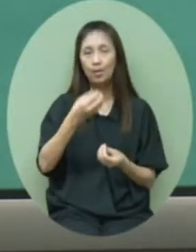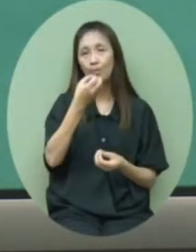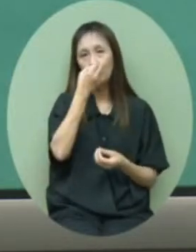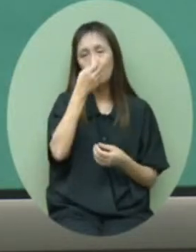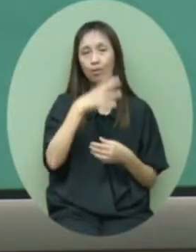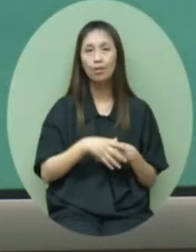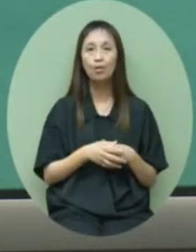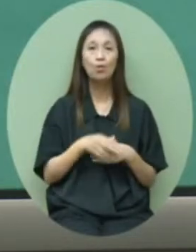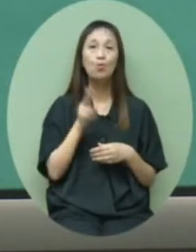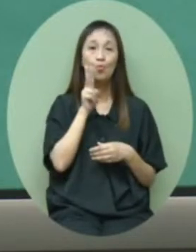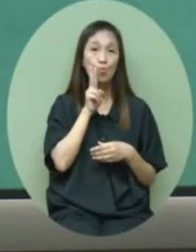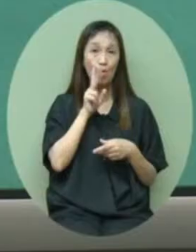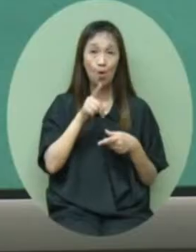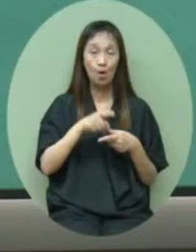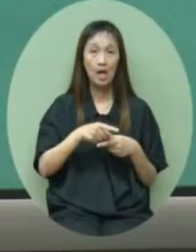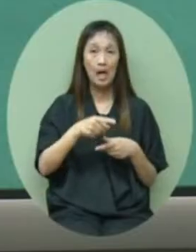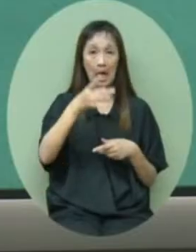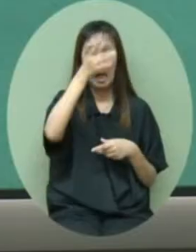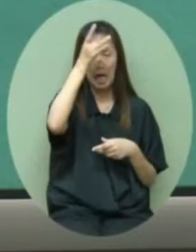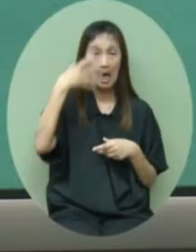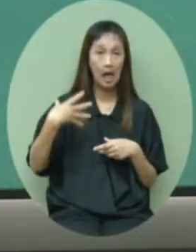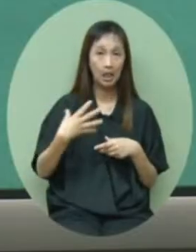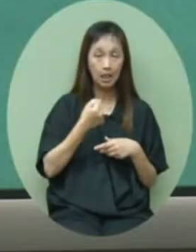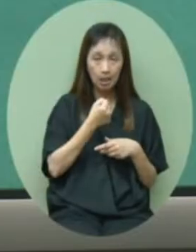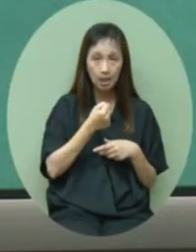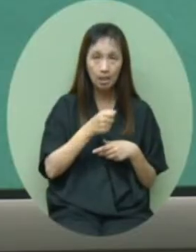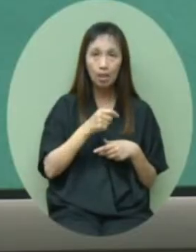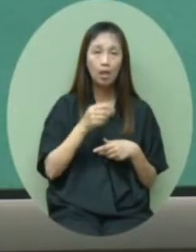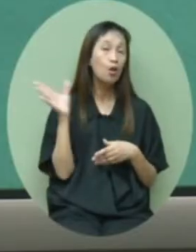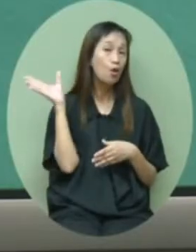our community on the development of Hong Kong.